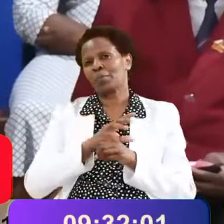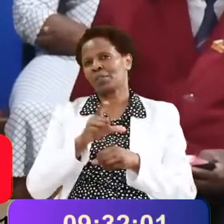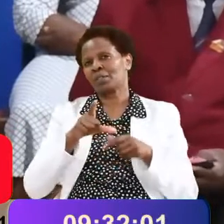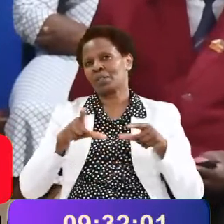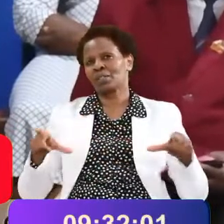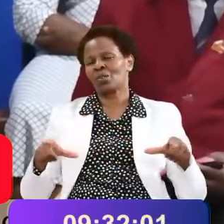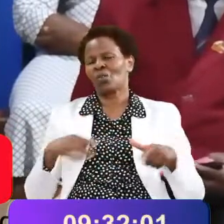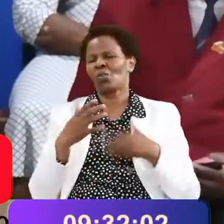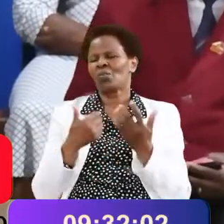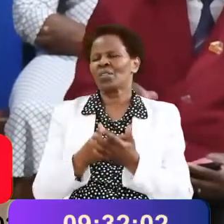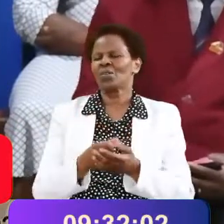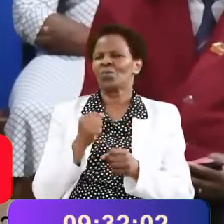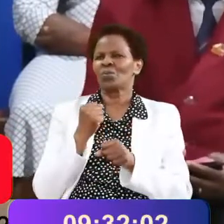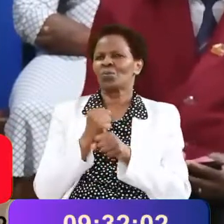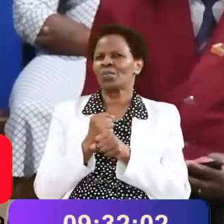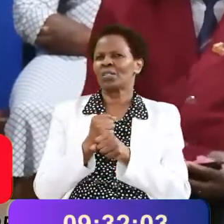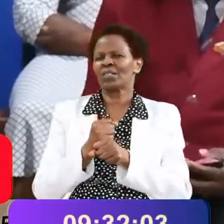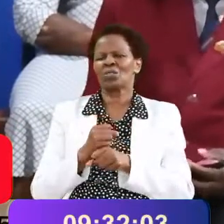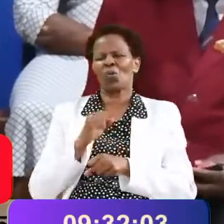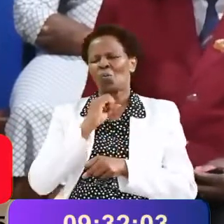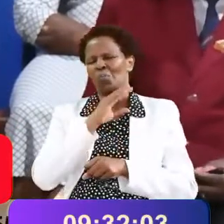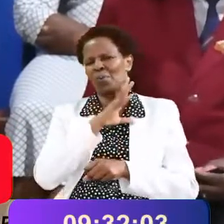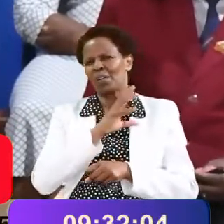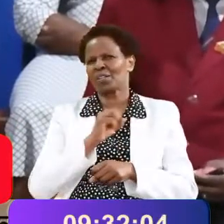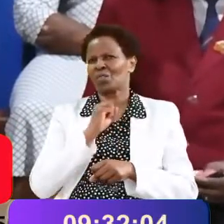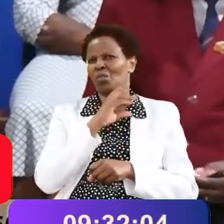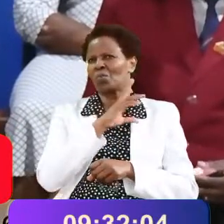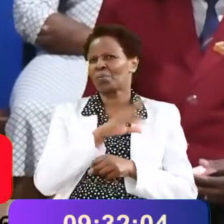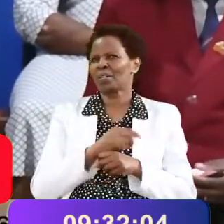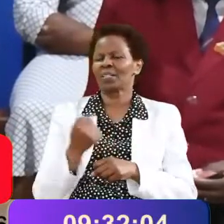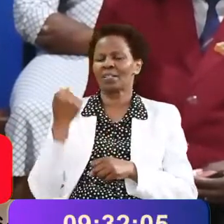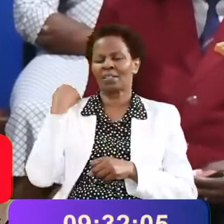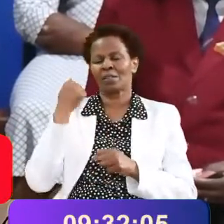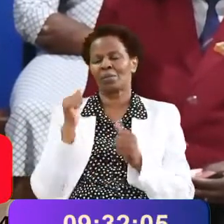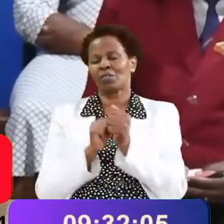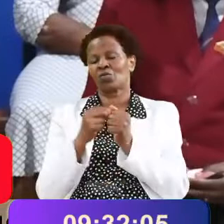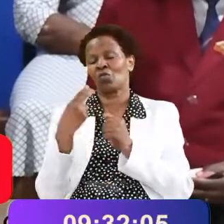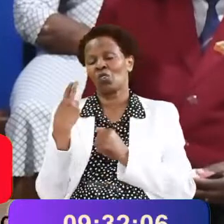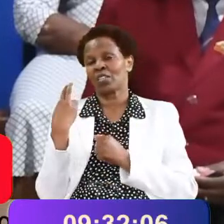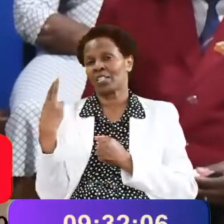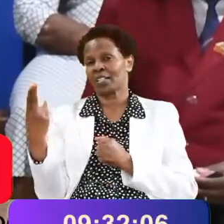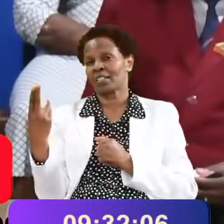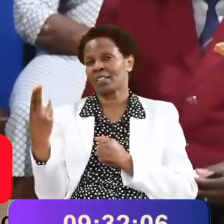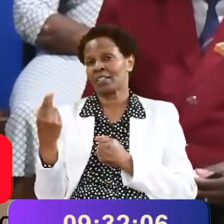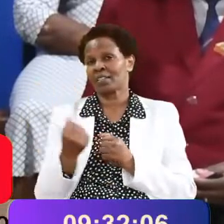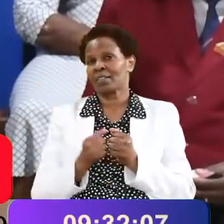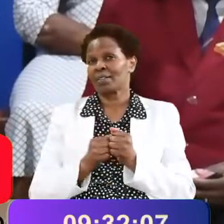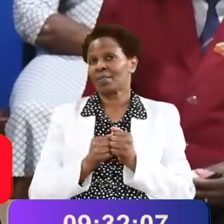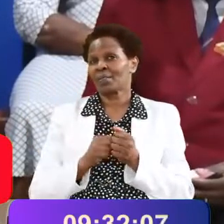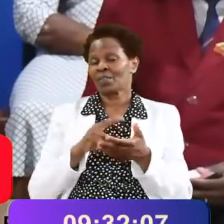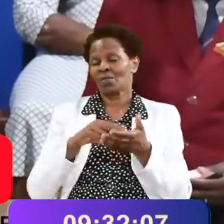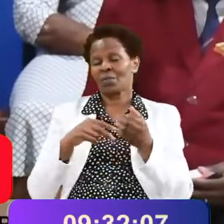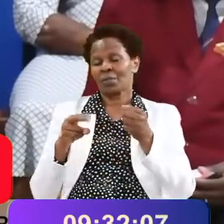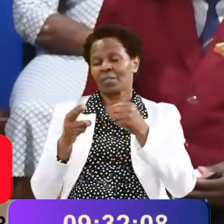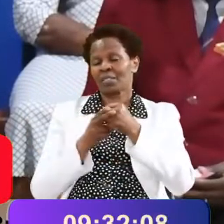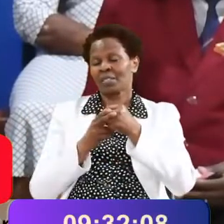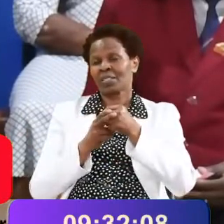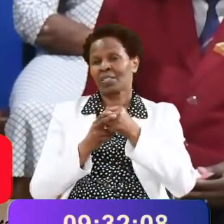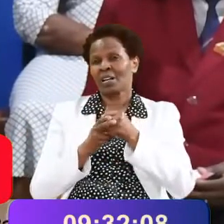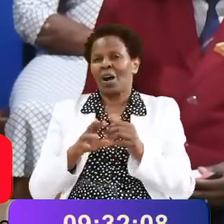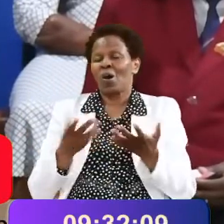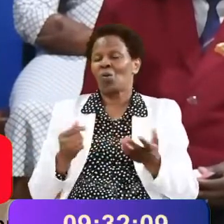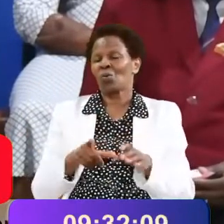to complain. If you read Numbers 14 and verse 26 and 27, the Bible says, and the Lord spoke to Moses and Aaron, saying, how